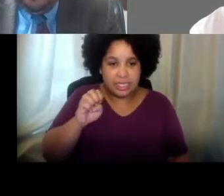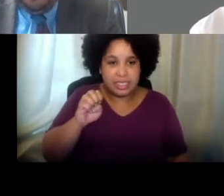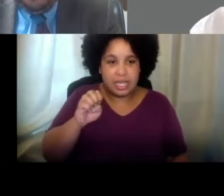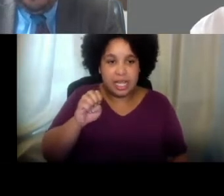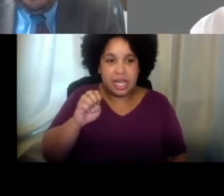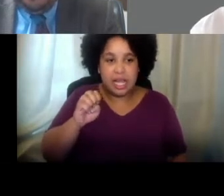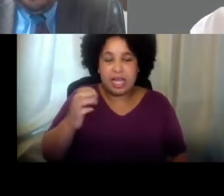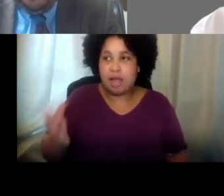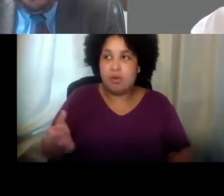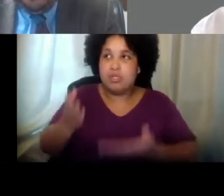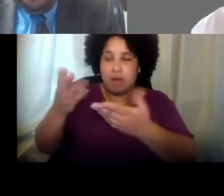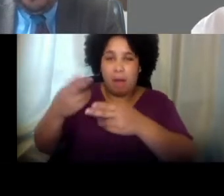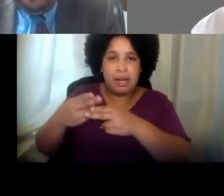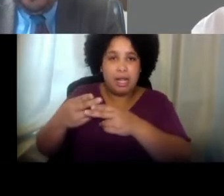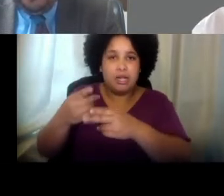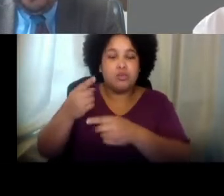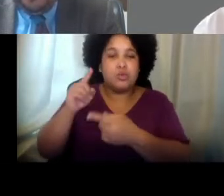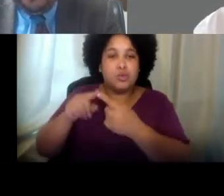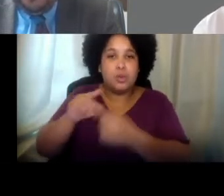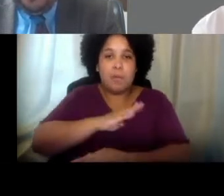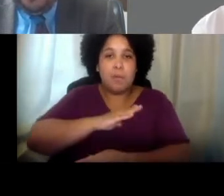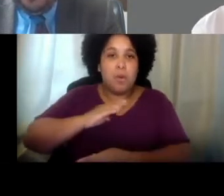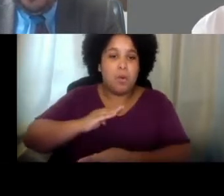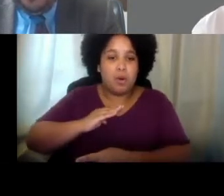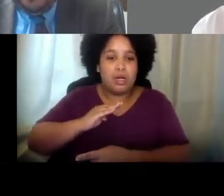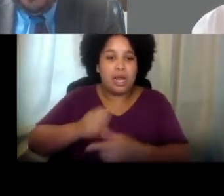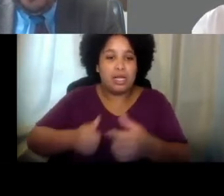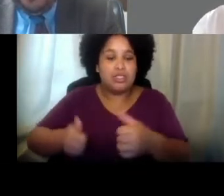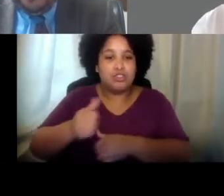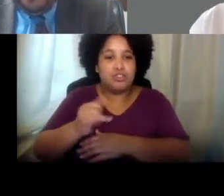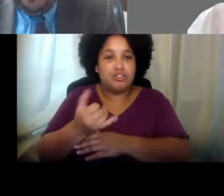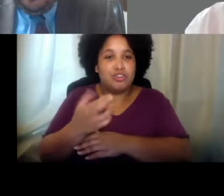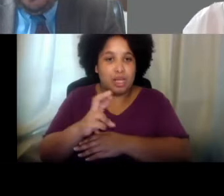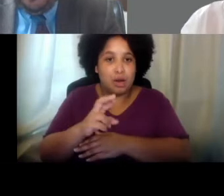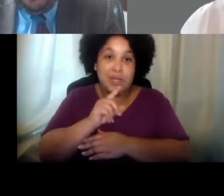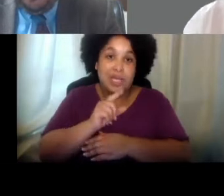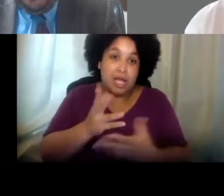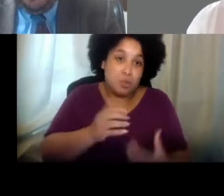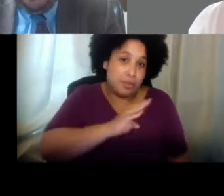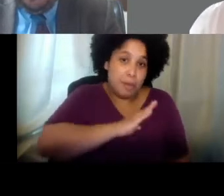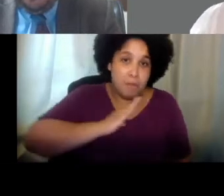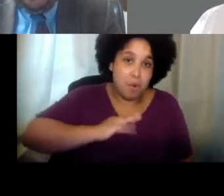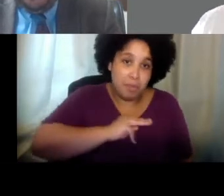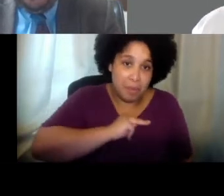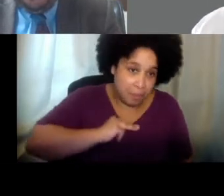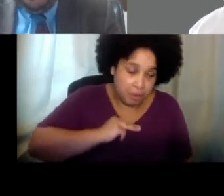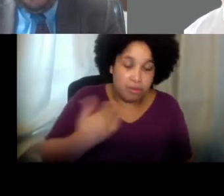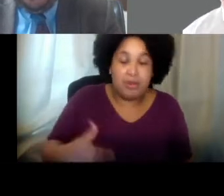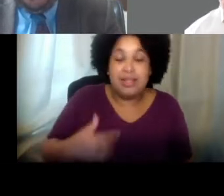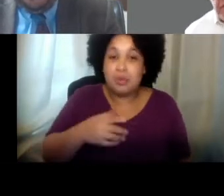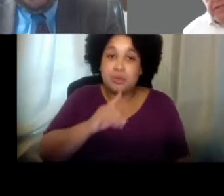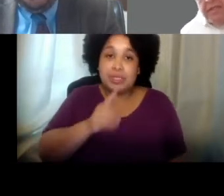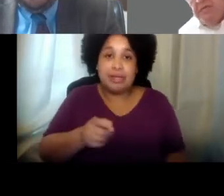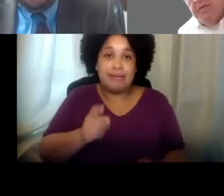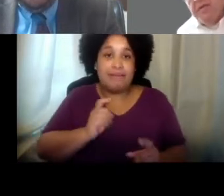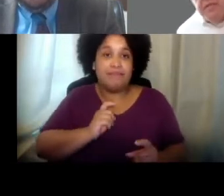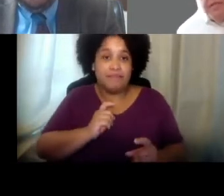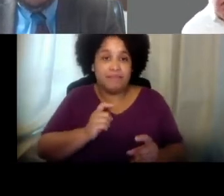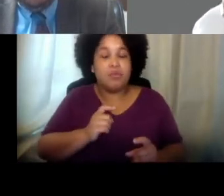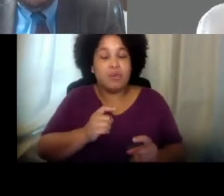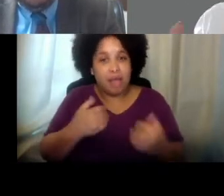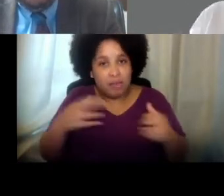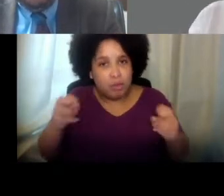nominated to the board, and as chair was a gift, I just wanted to be a board member. We have the opportunity to